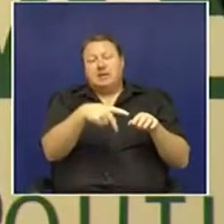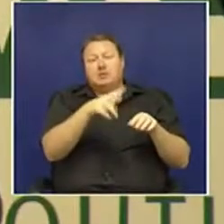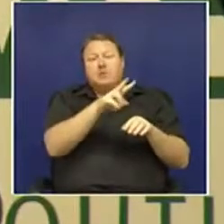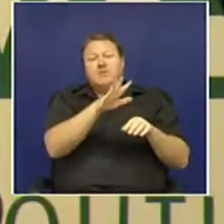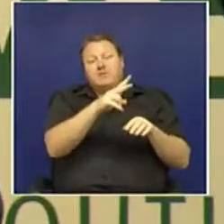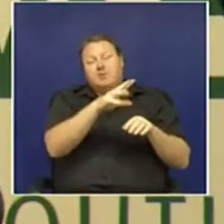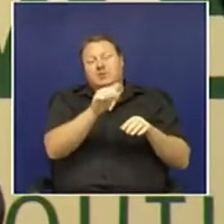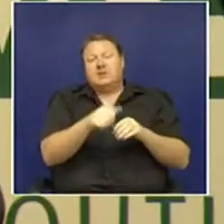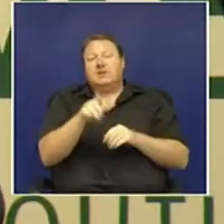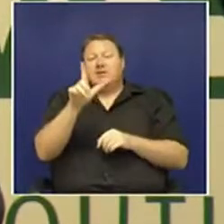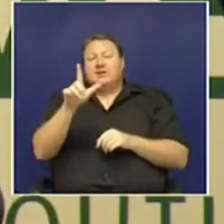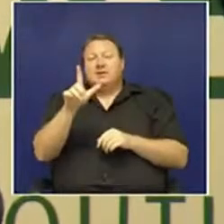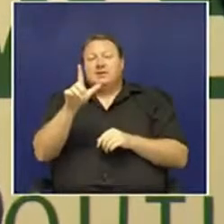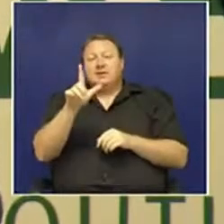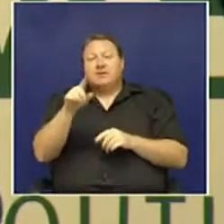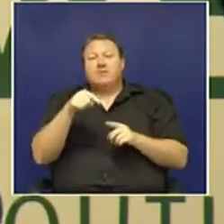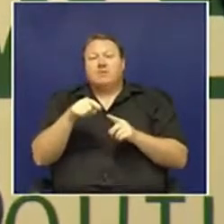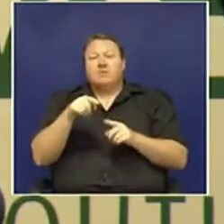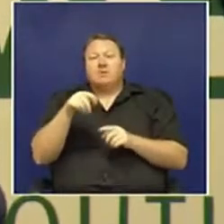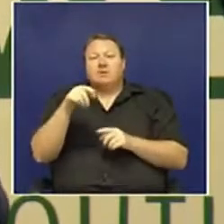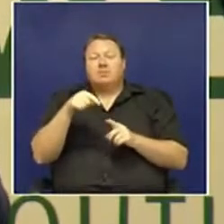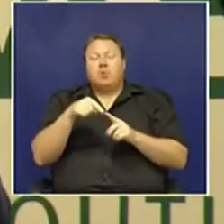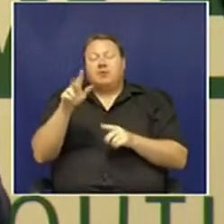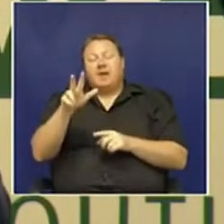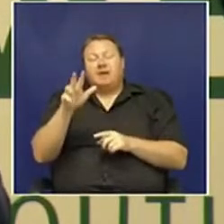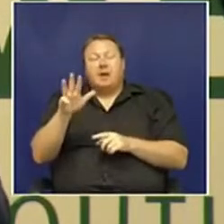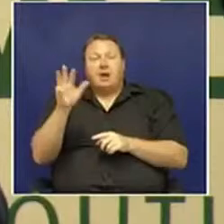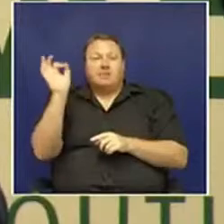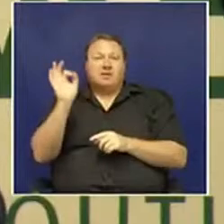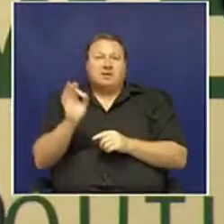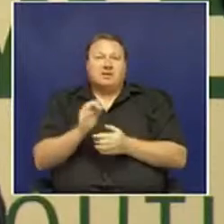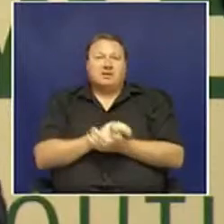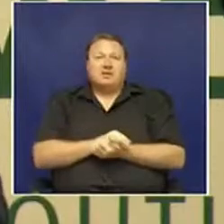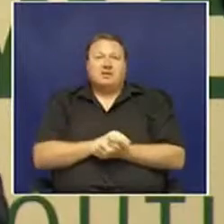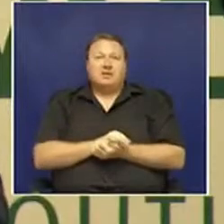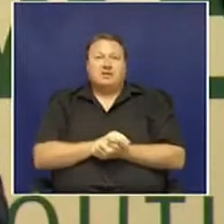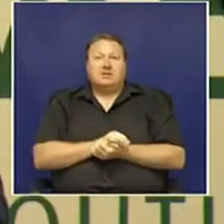78.9%. In 2026, it falls further to